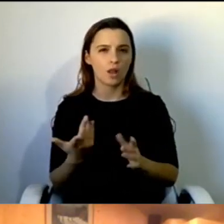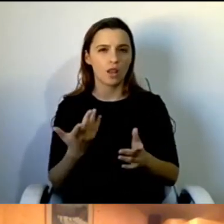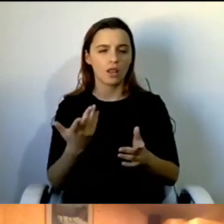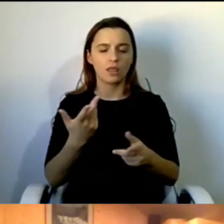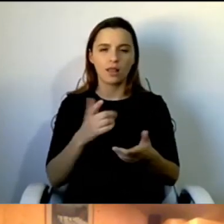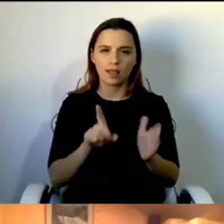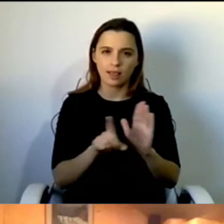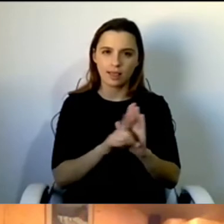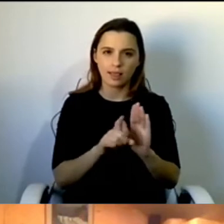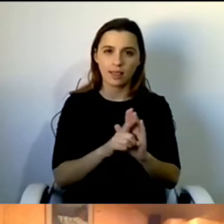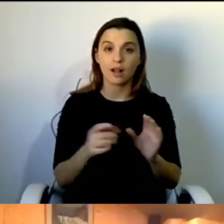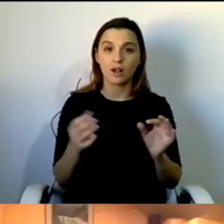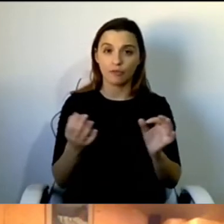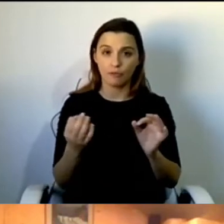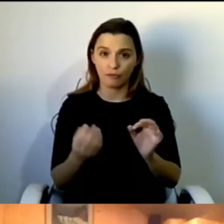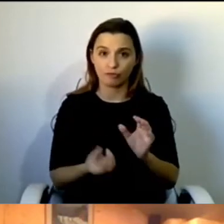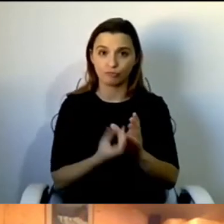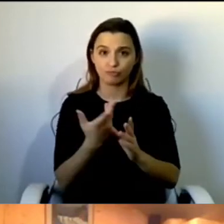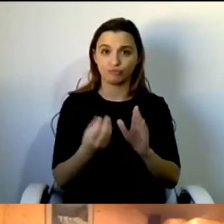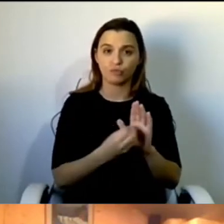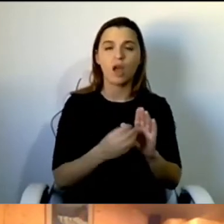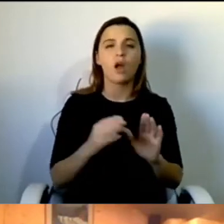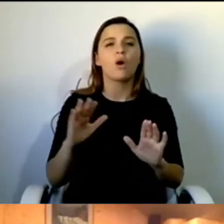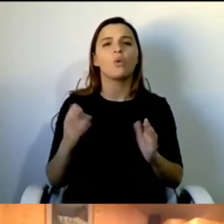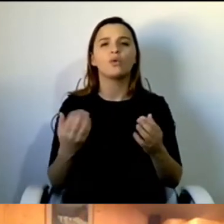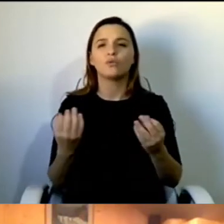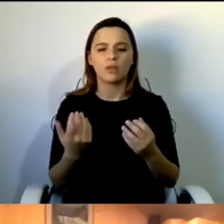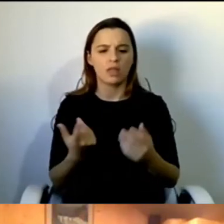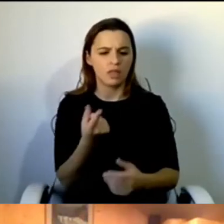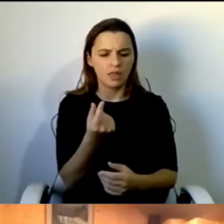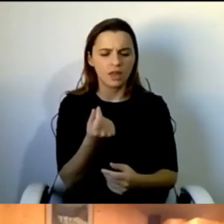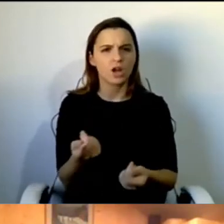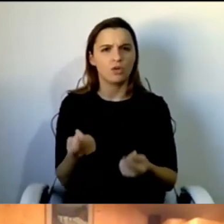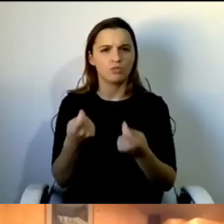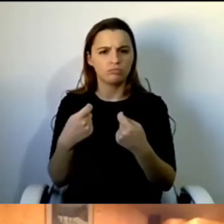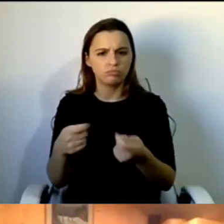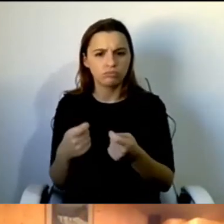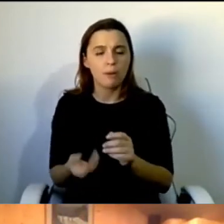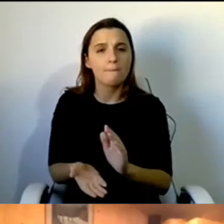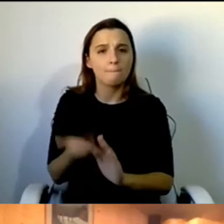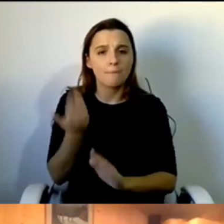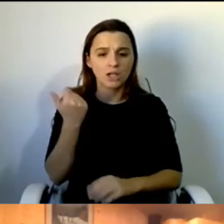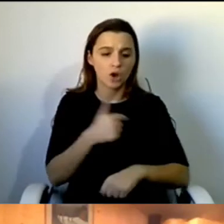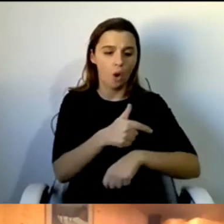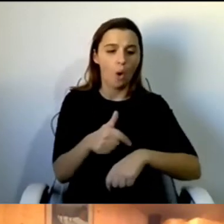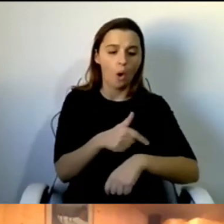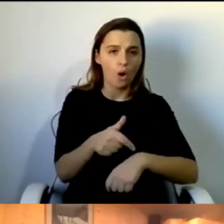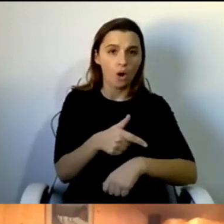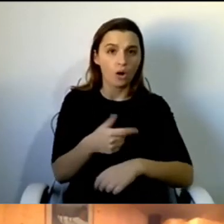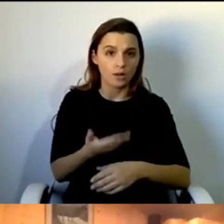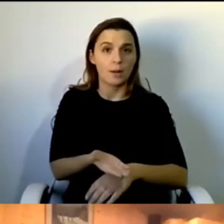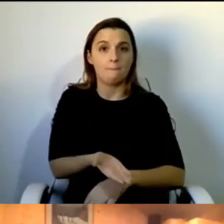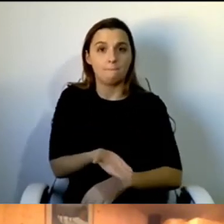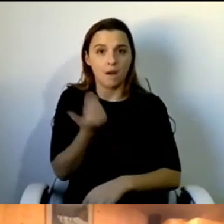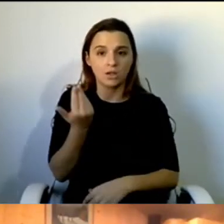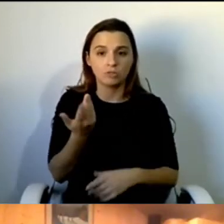if people need much more hours than calculated, that will only show that the system that we